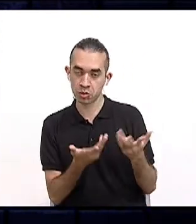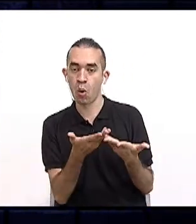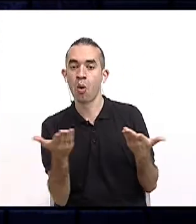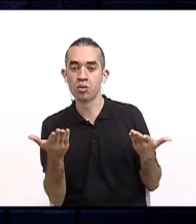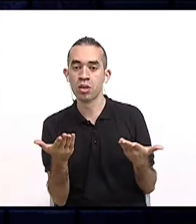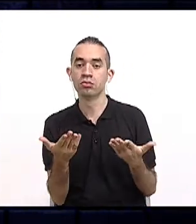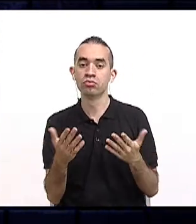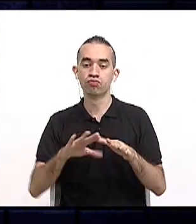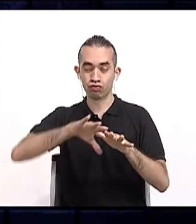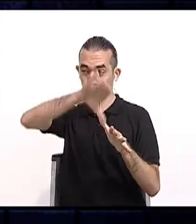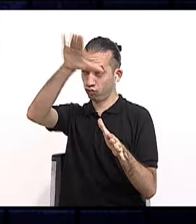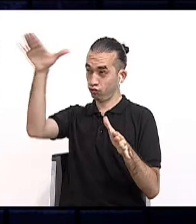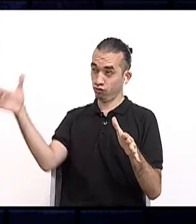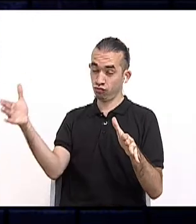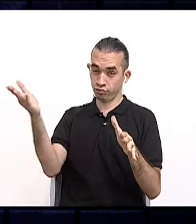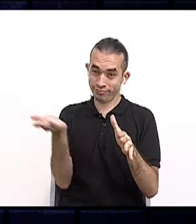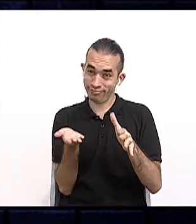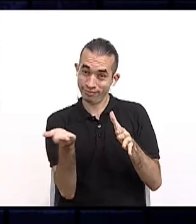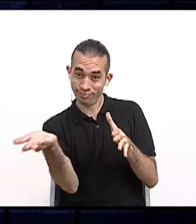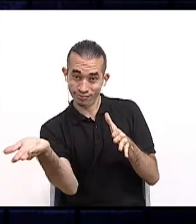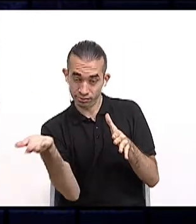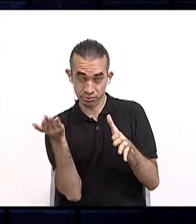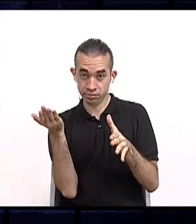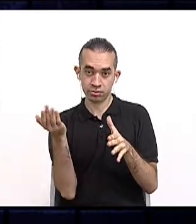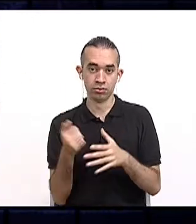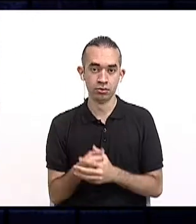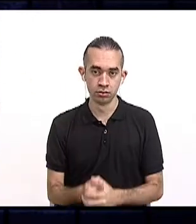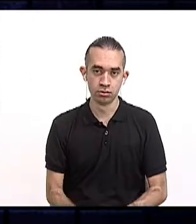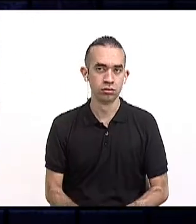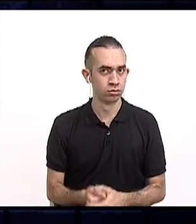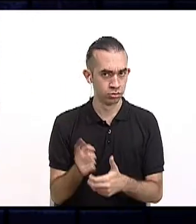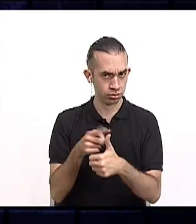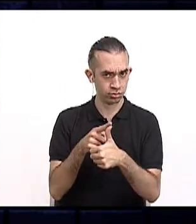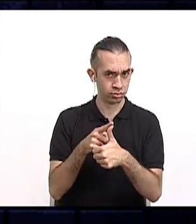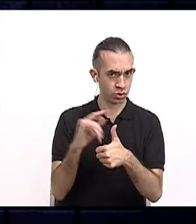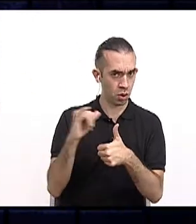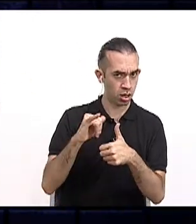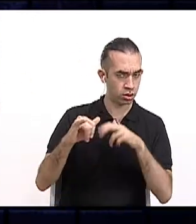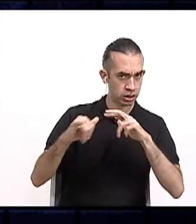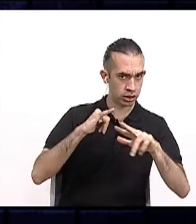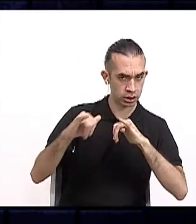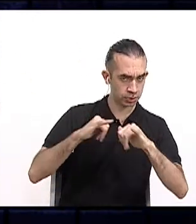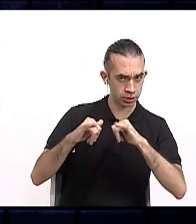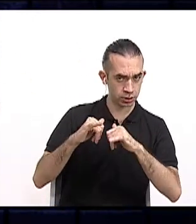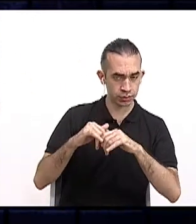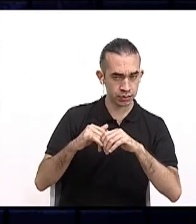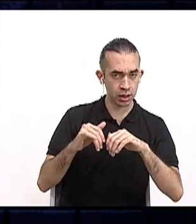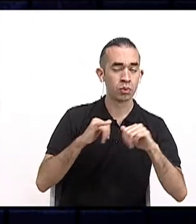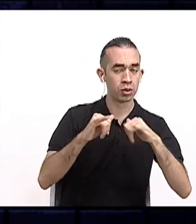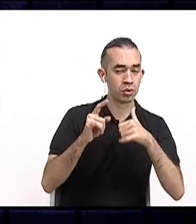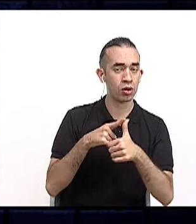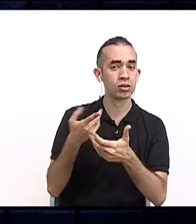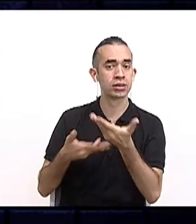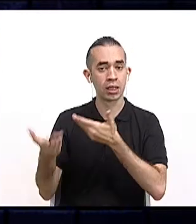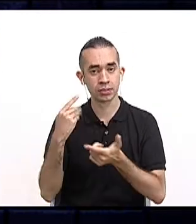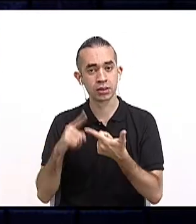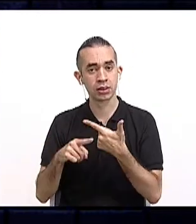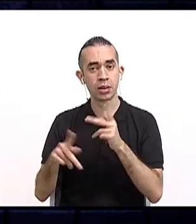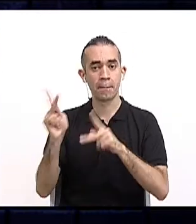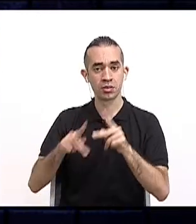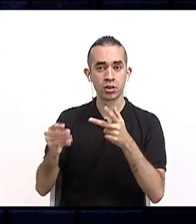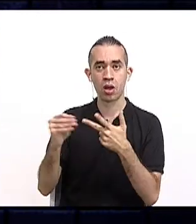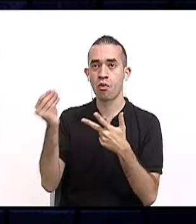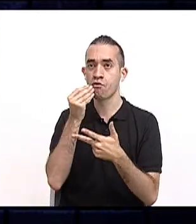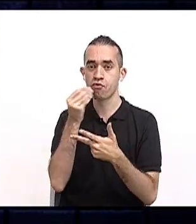brick ovens. So what is it? Is it services, people, or food? I think it's food, right?